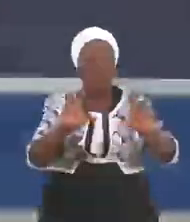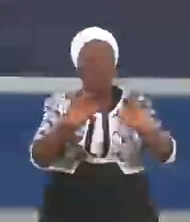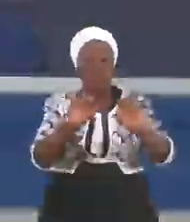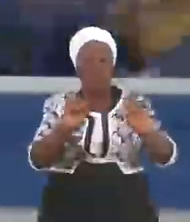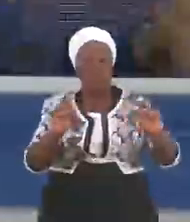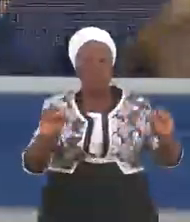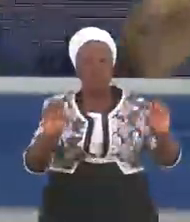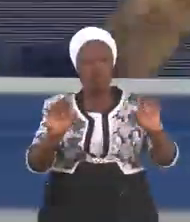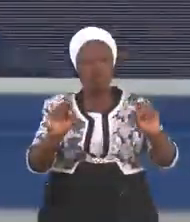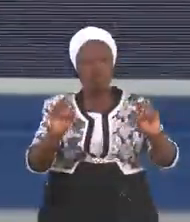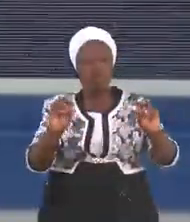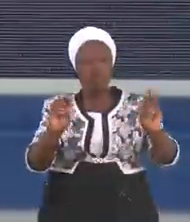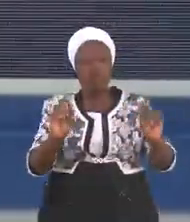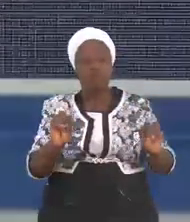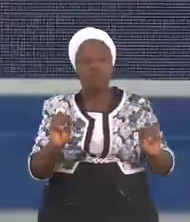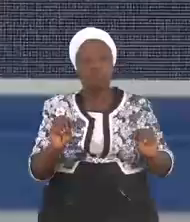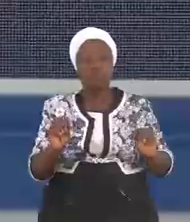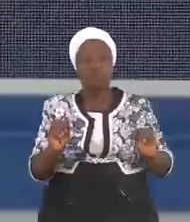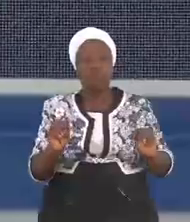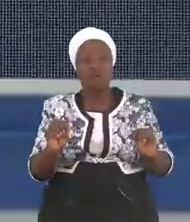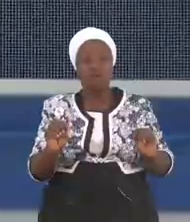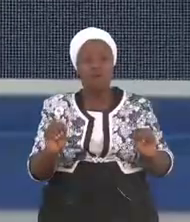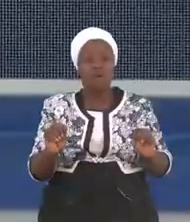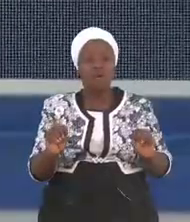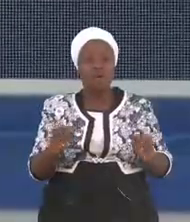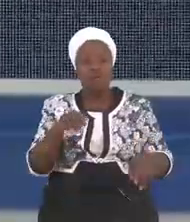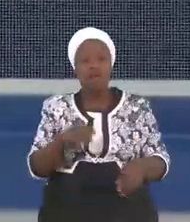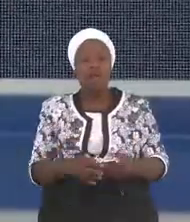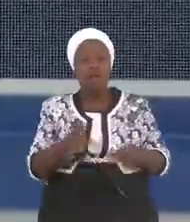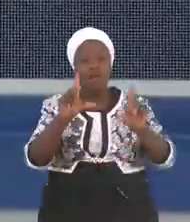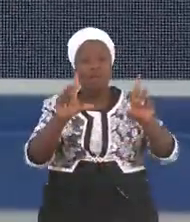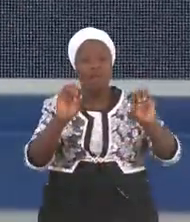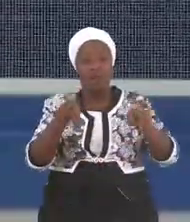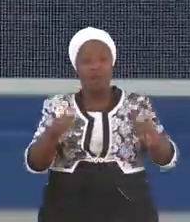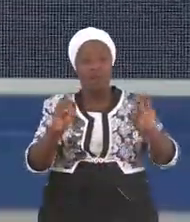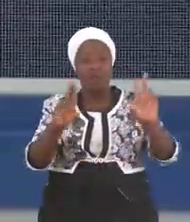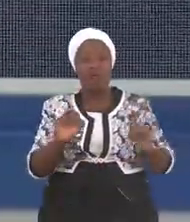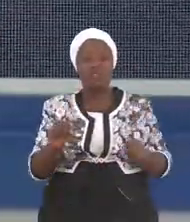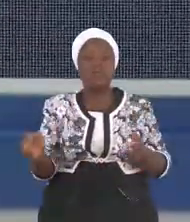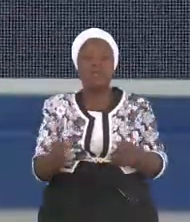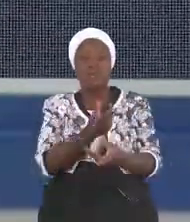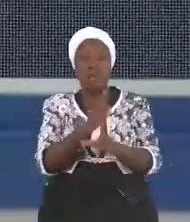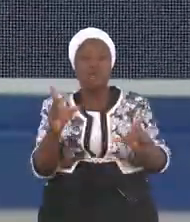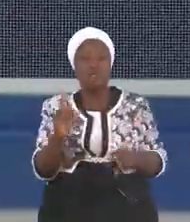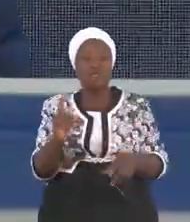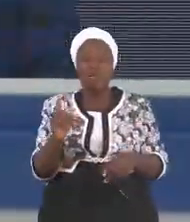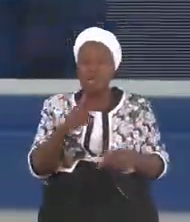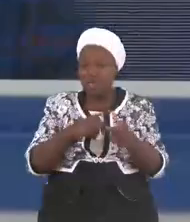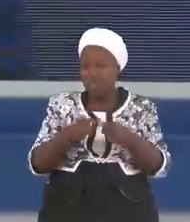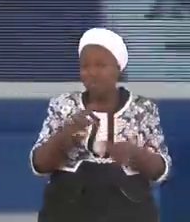lepers liberated. The lepers that are lonely and lonesome, nobody will allow them to come